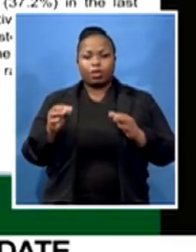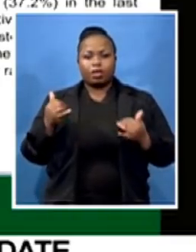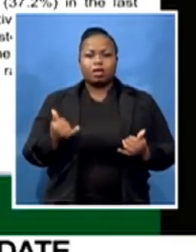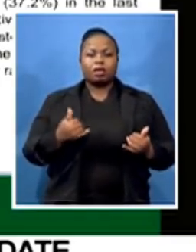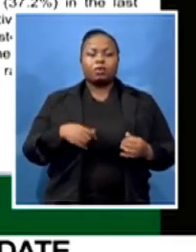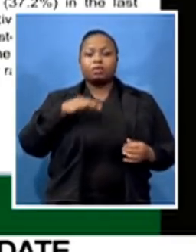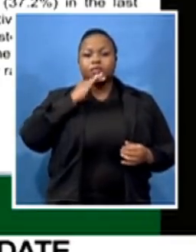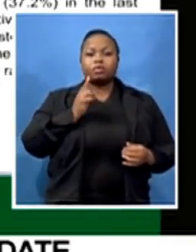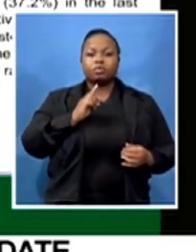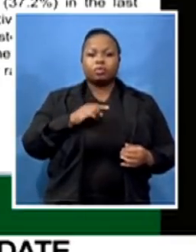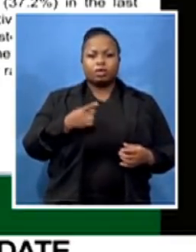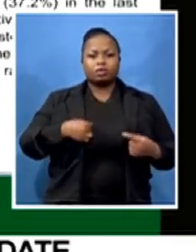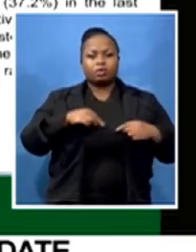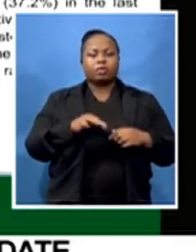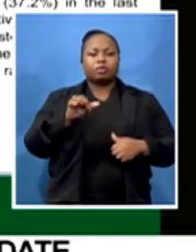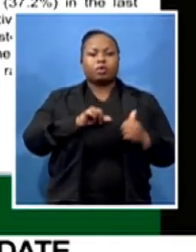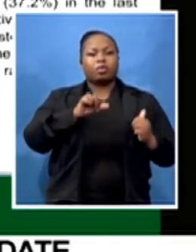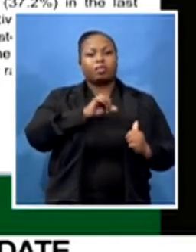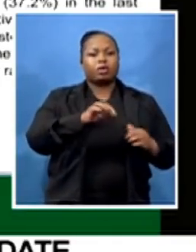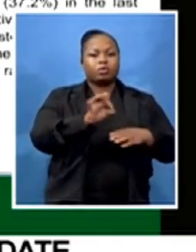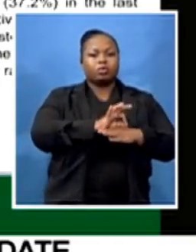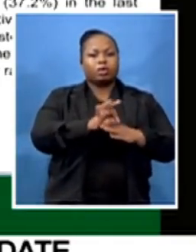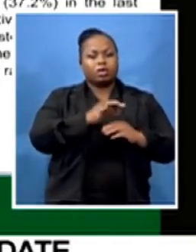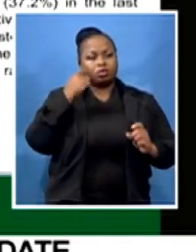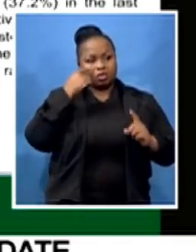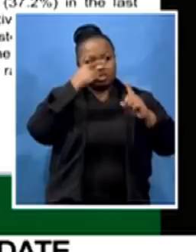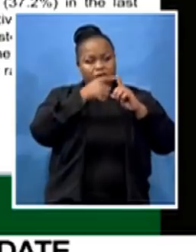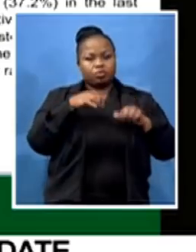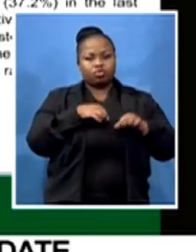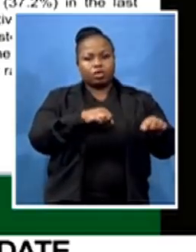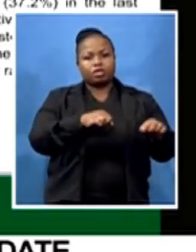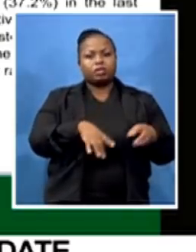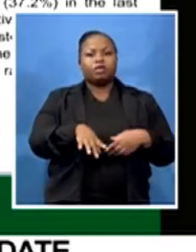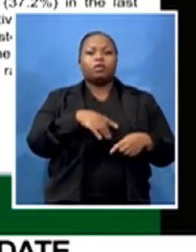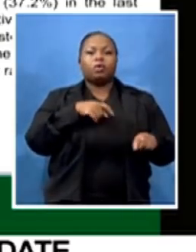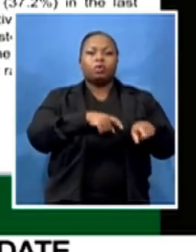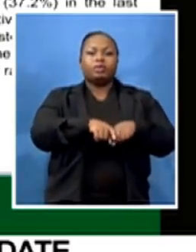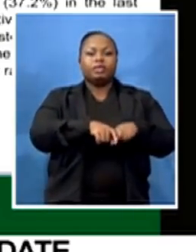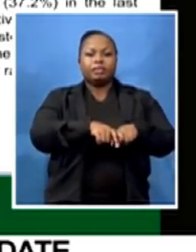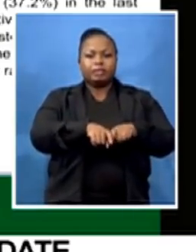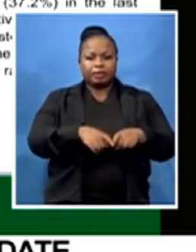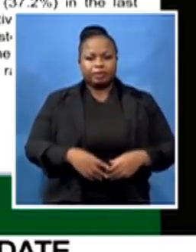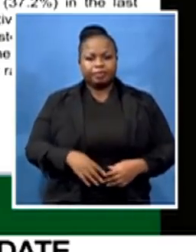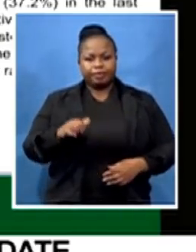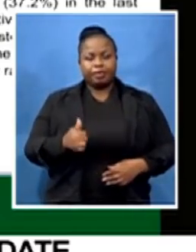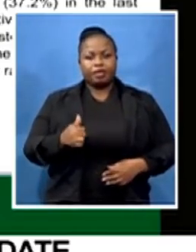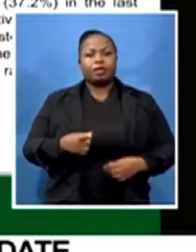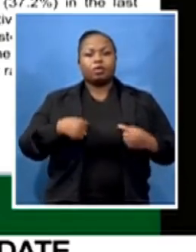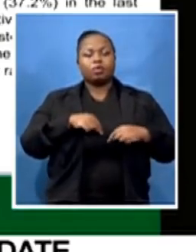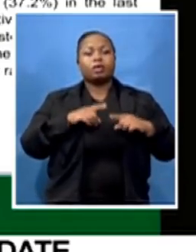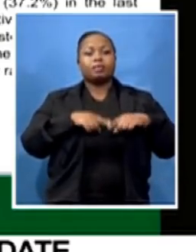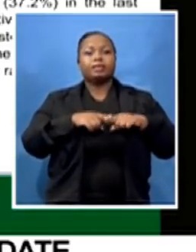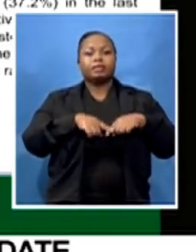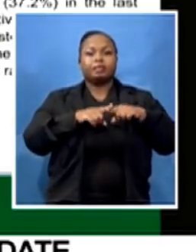reorganize our targeting strategy in terms of testing. And therefore, we're going to have to rely on a huge balance